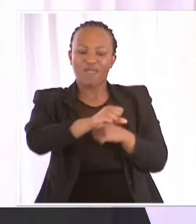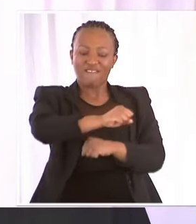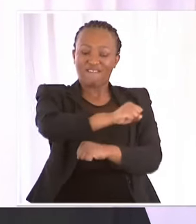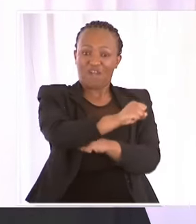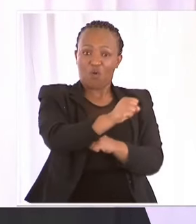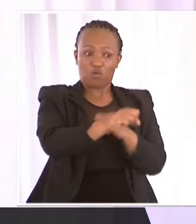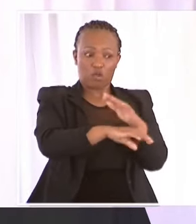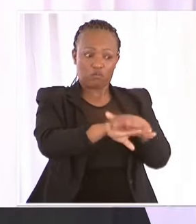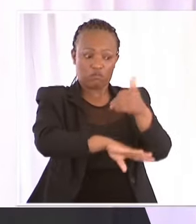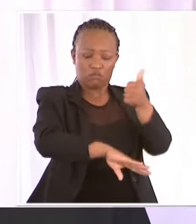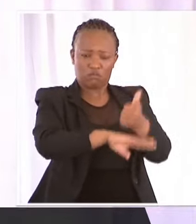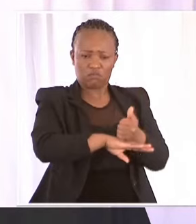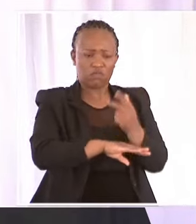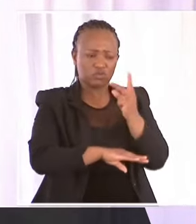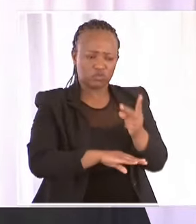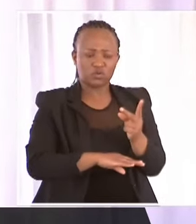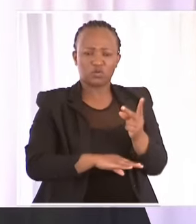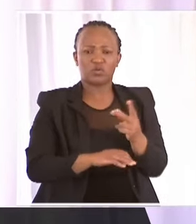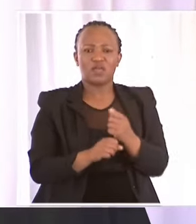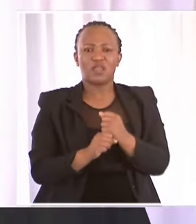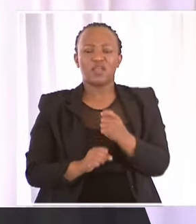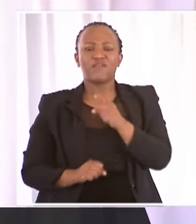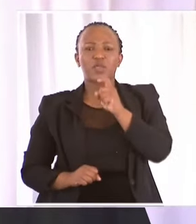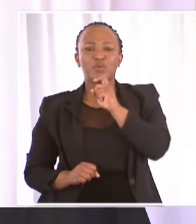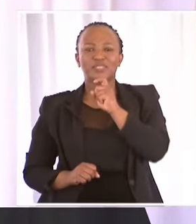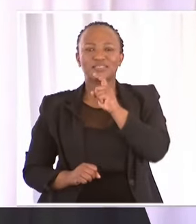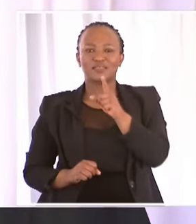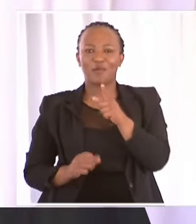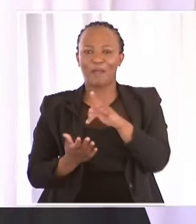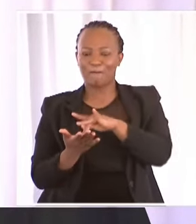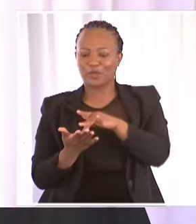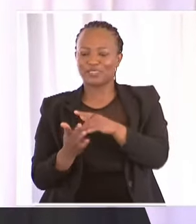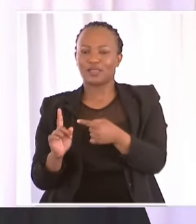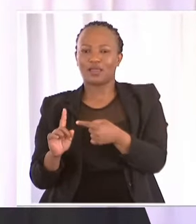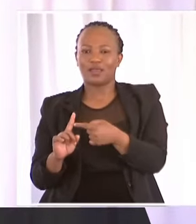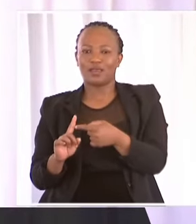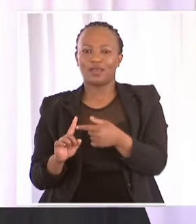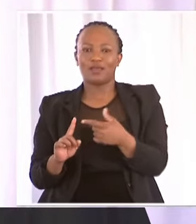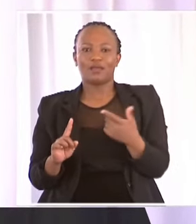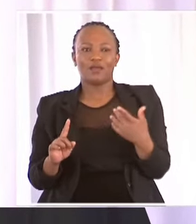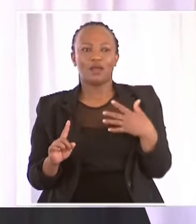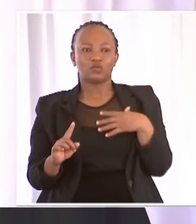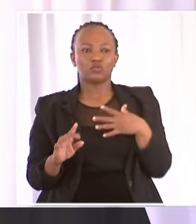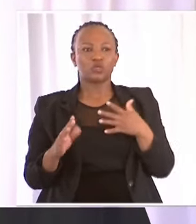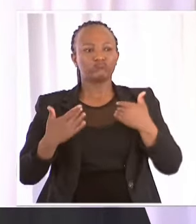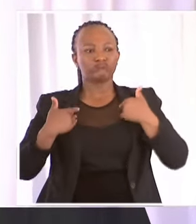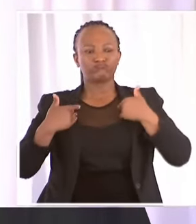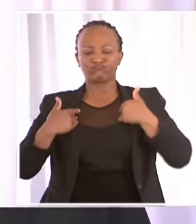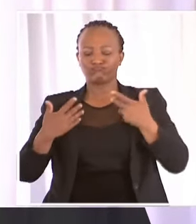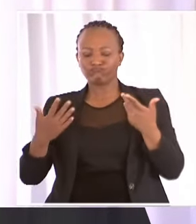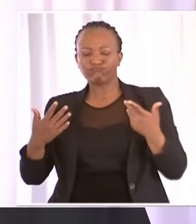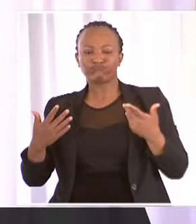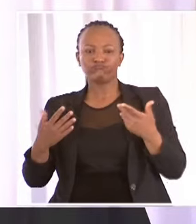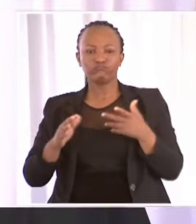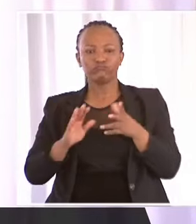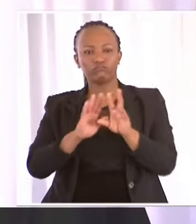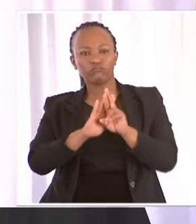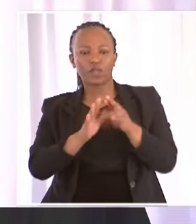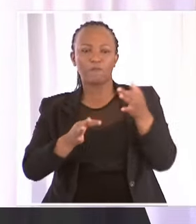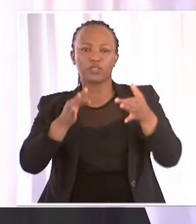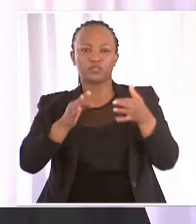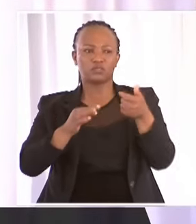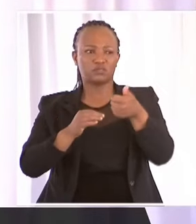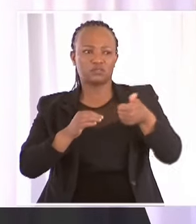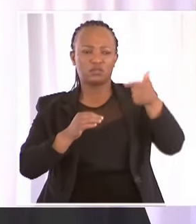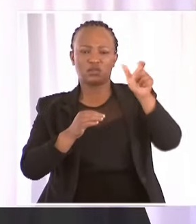values. He did not use his stature as a liberation stalwart to speak down